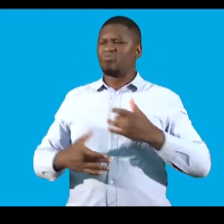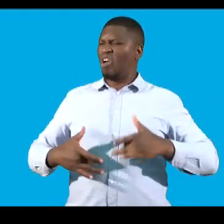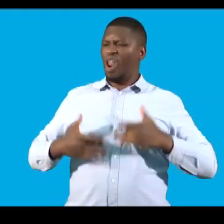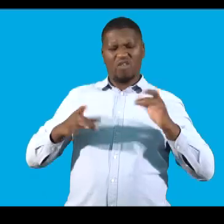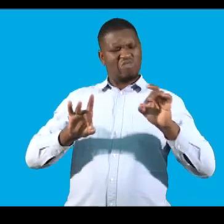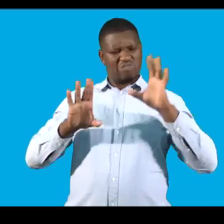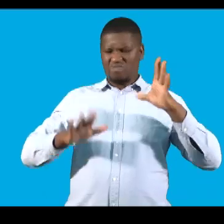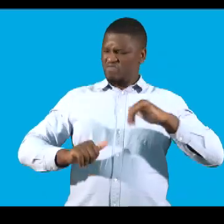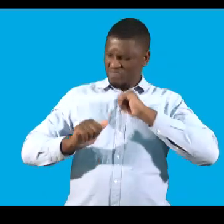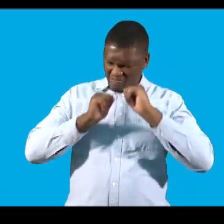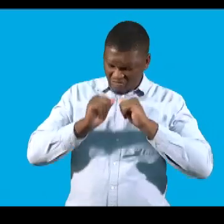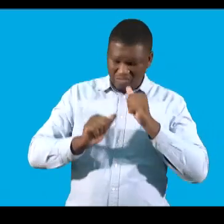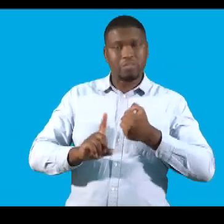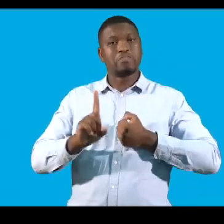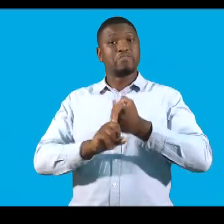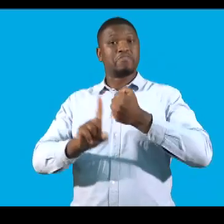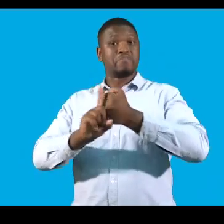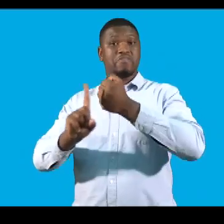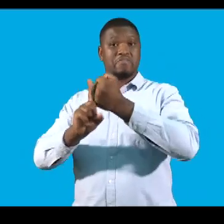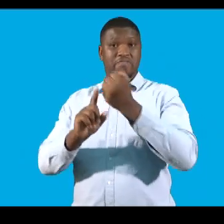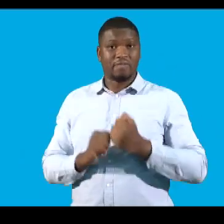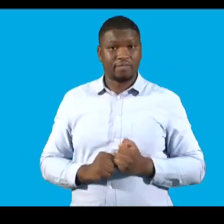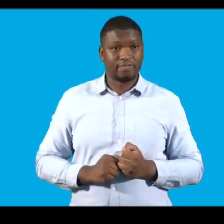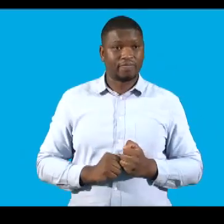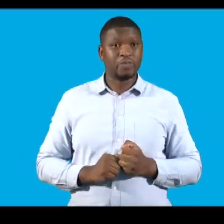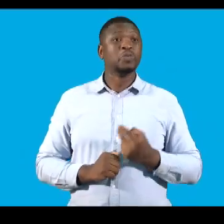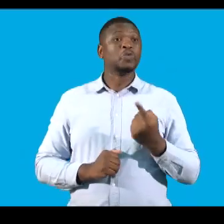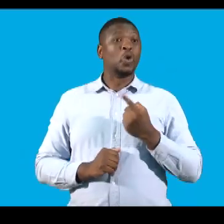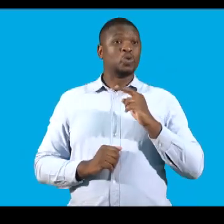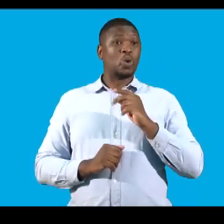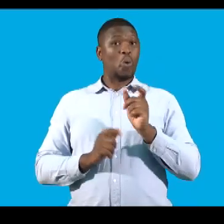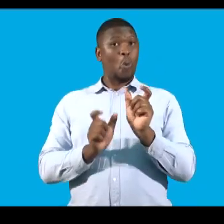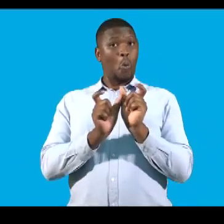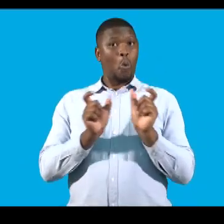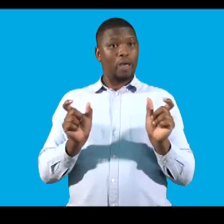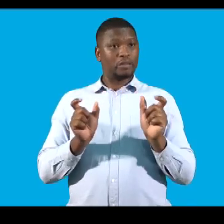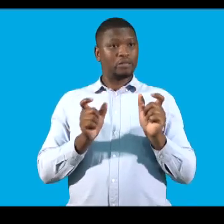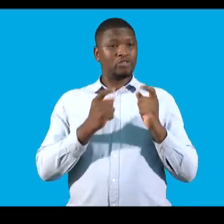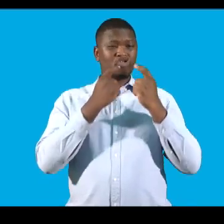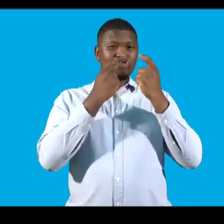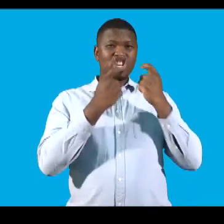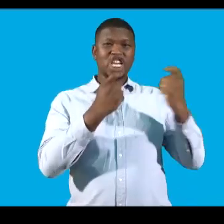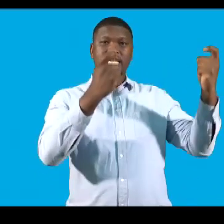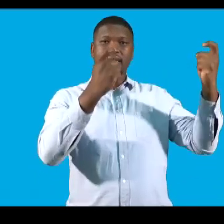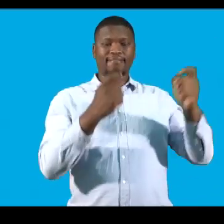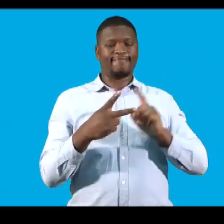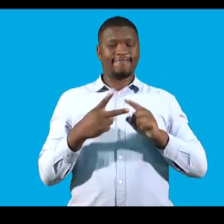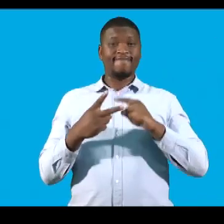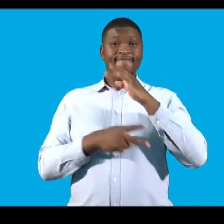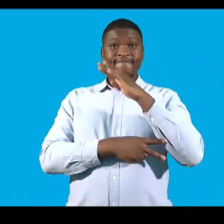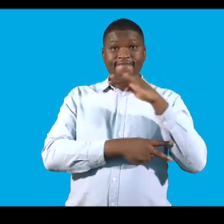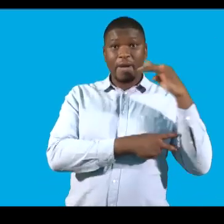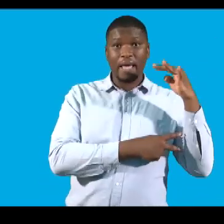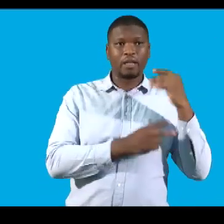their lives for freedom. Your final response. The words scream and smell connect the reader with feelings of